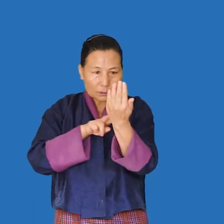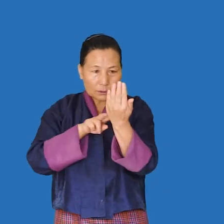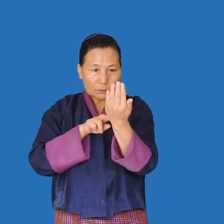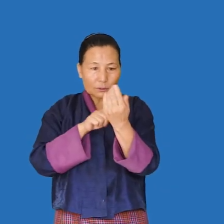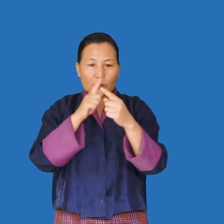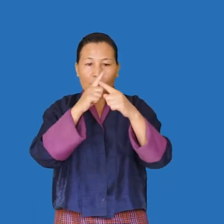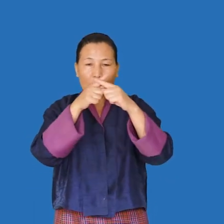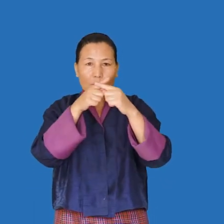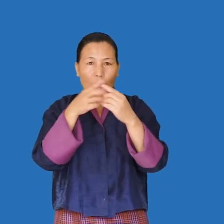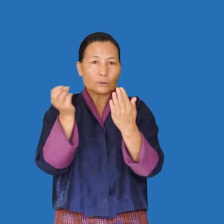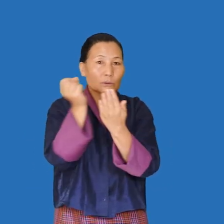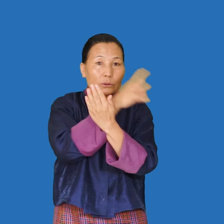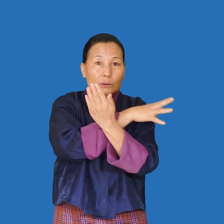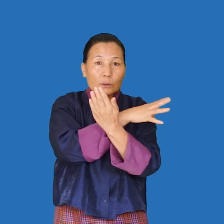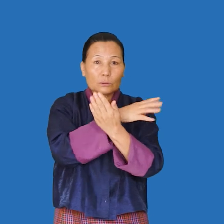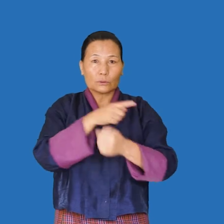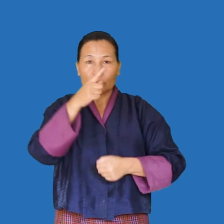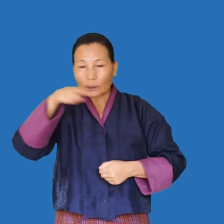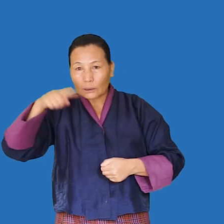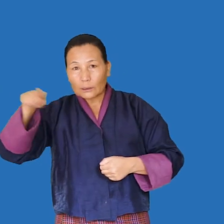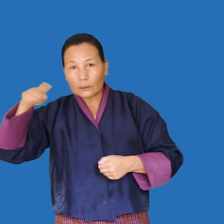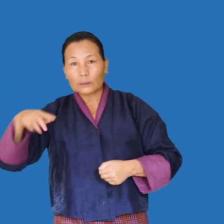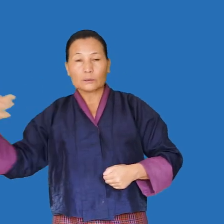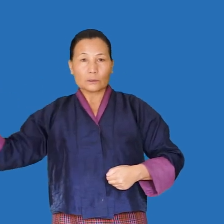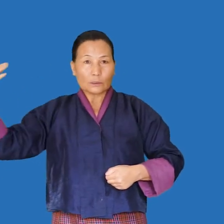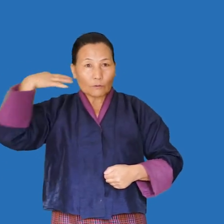information to determine what is true and what is